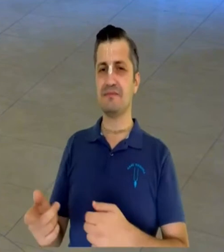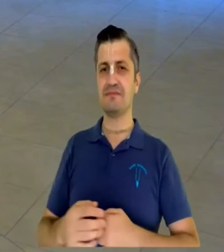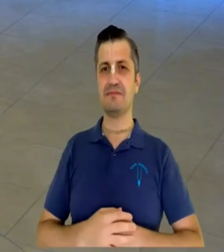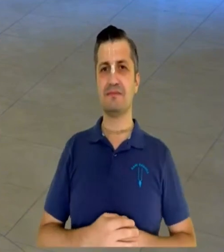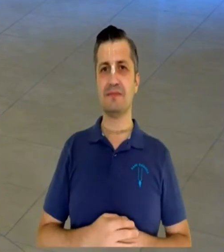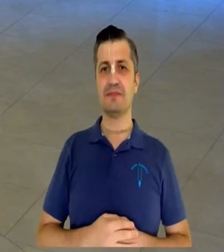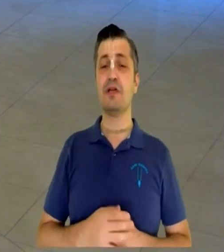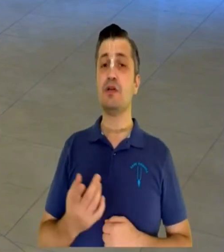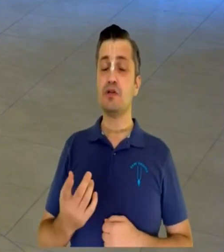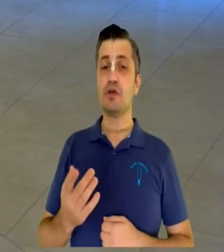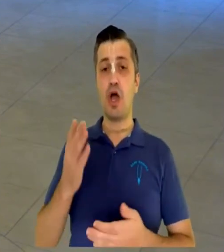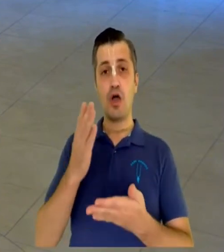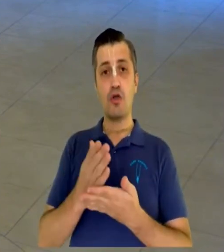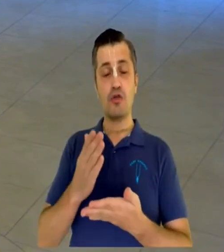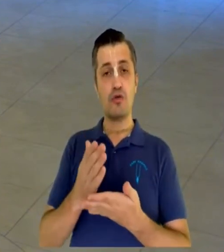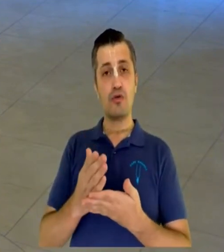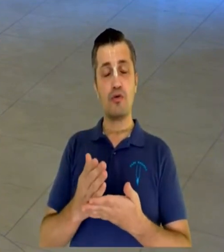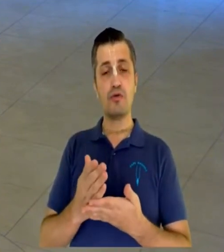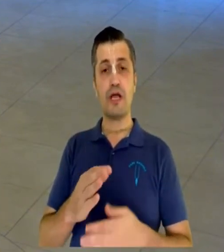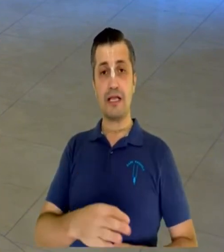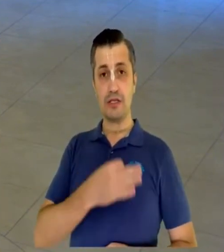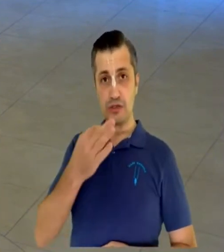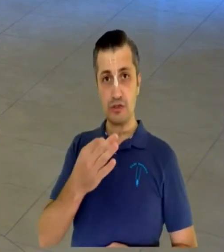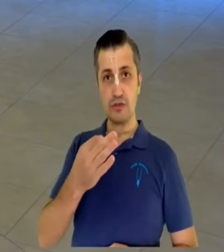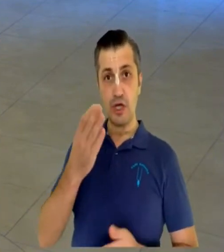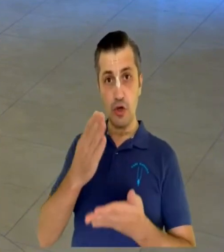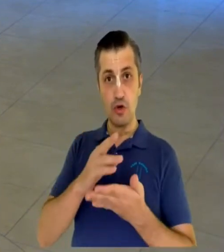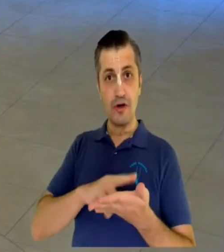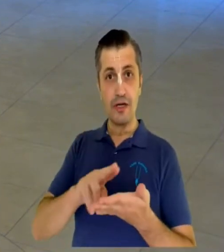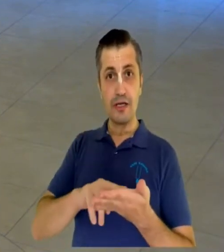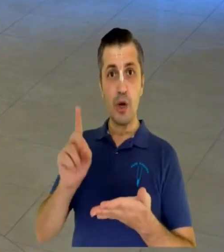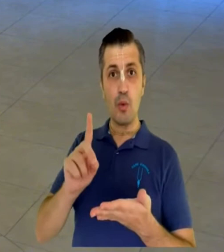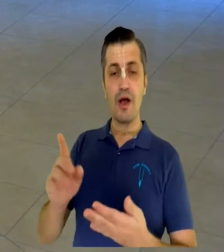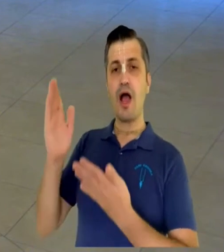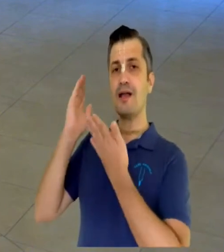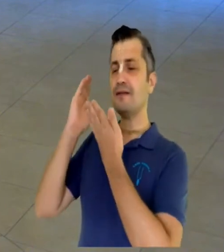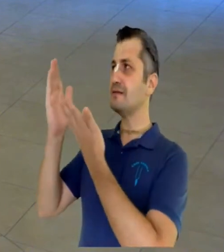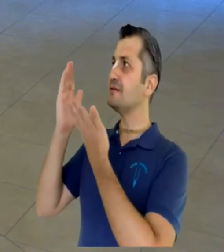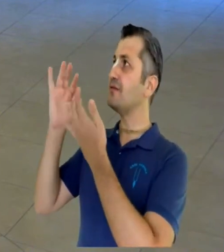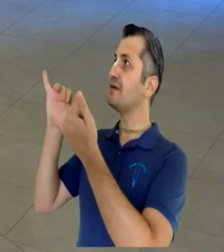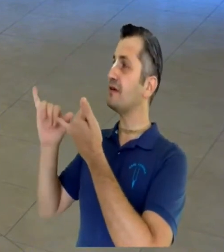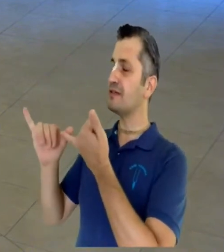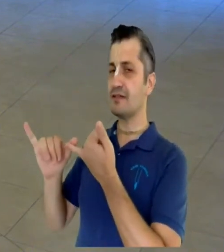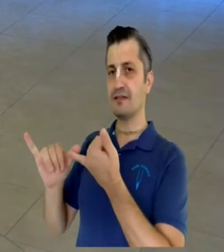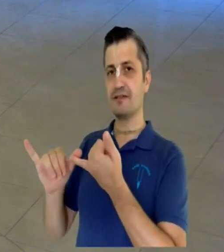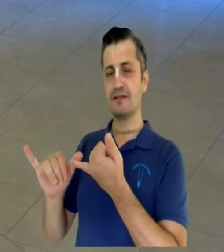service and the process of Krishna consciousness. Yes. Yeah. Thank you. Okay.